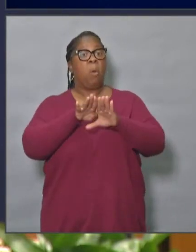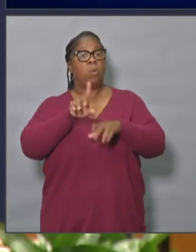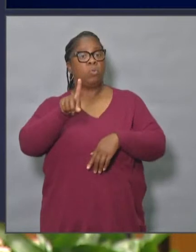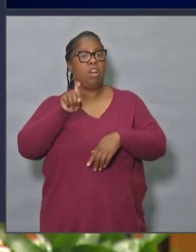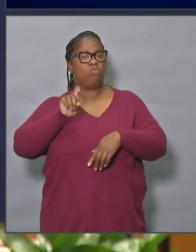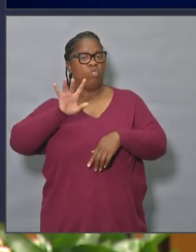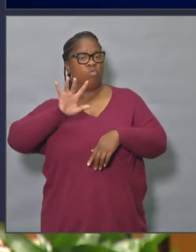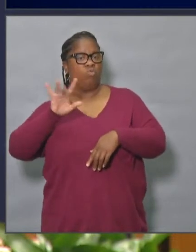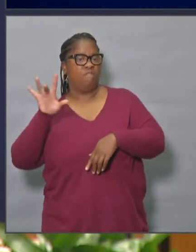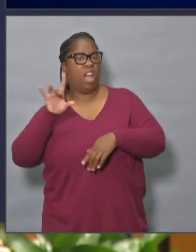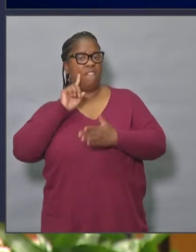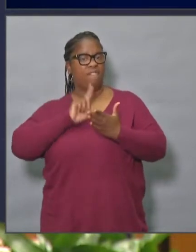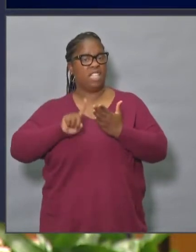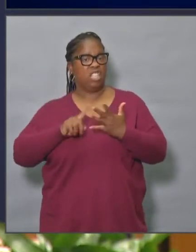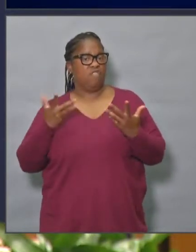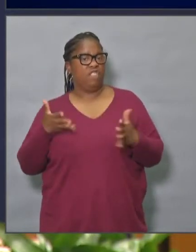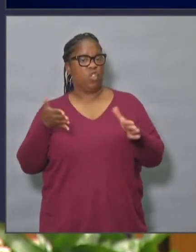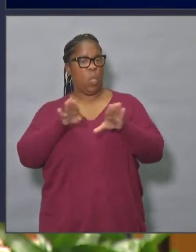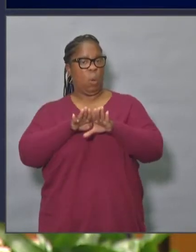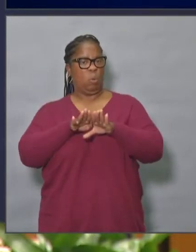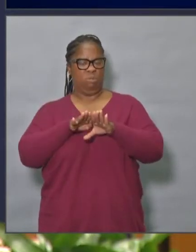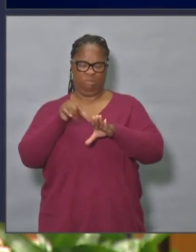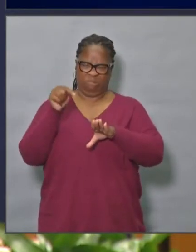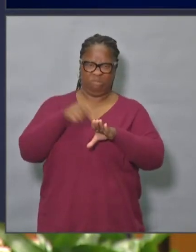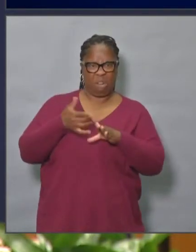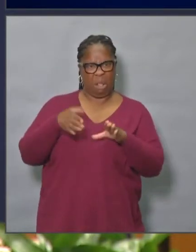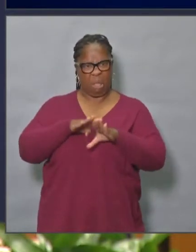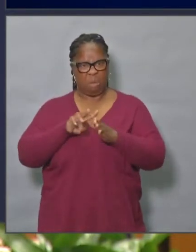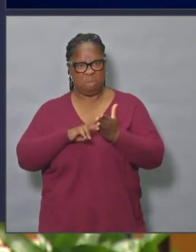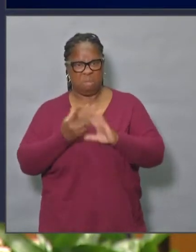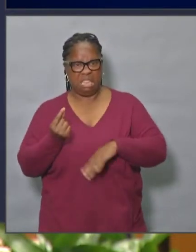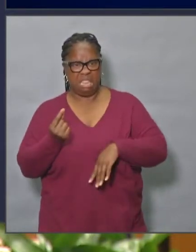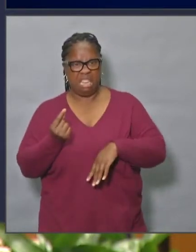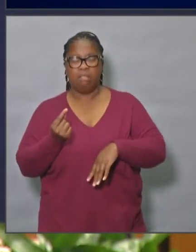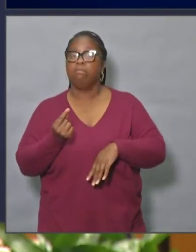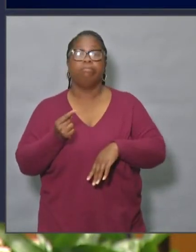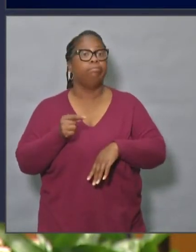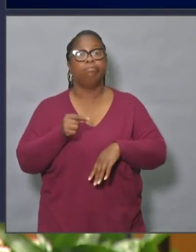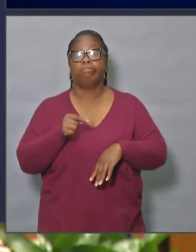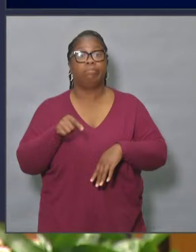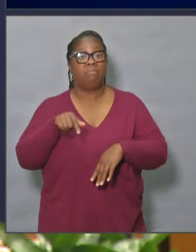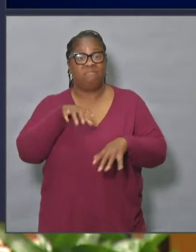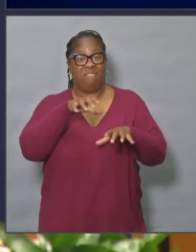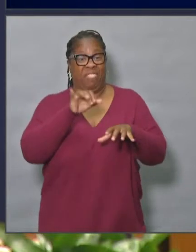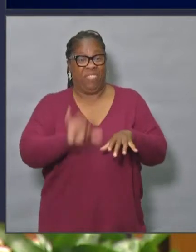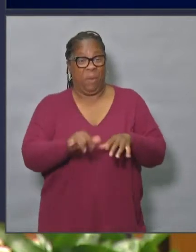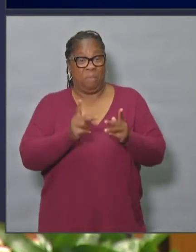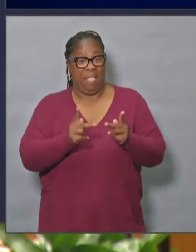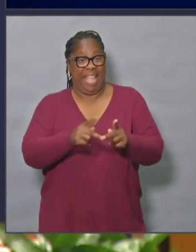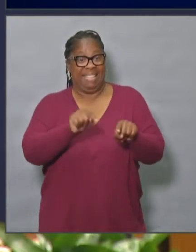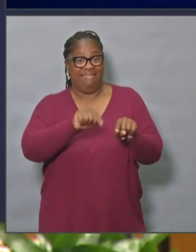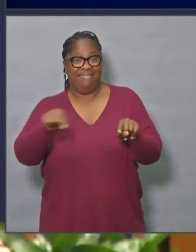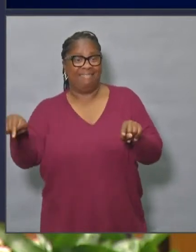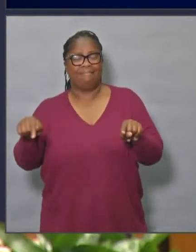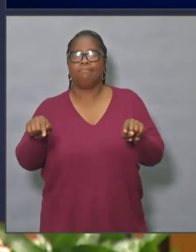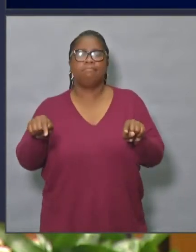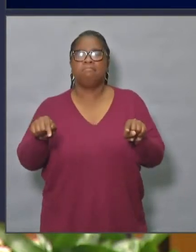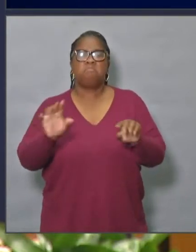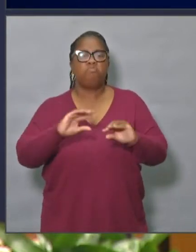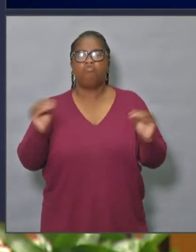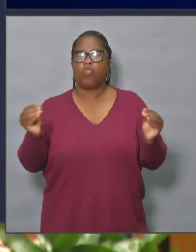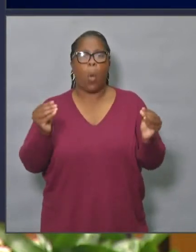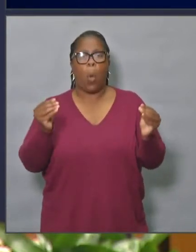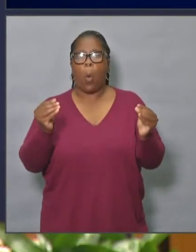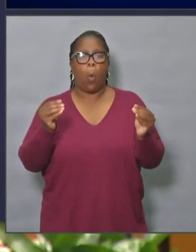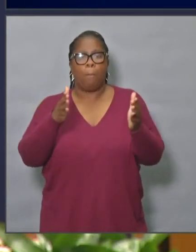125 institutions. Closed investigations means that there are no current cases and there have been no new cases for the past